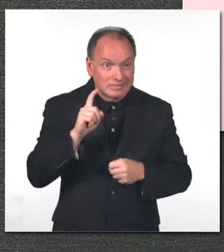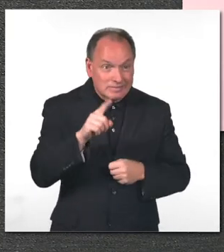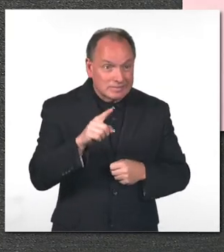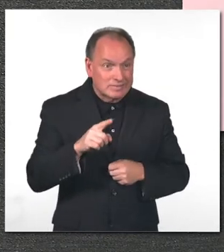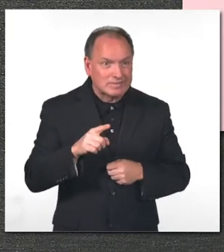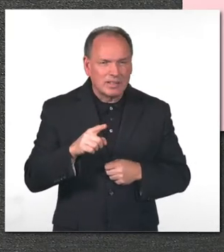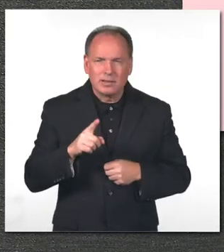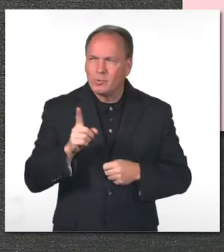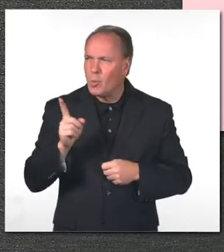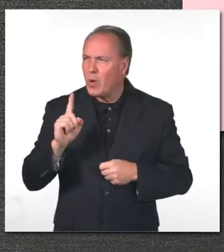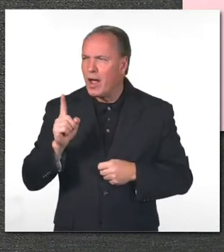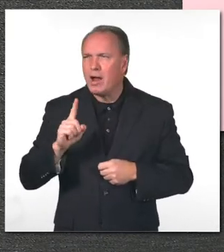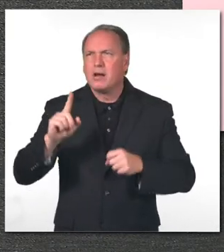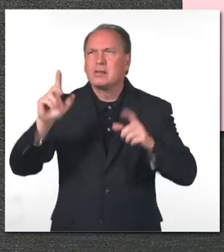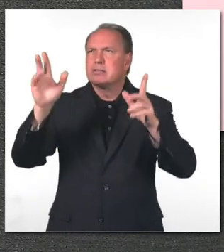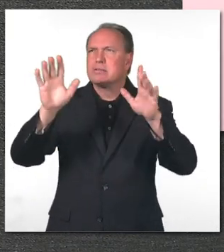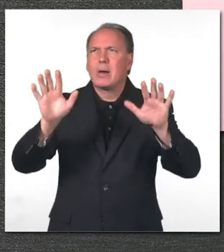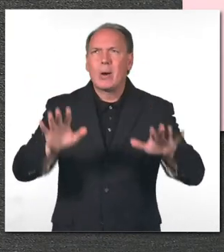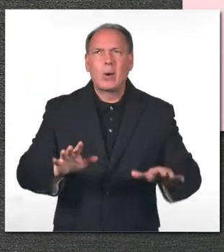But where's all the snow?